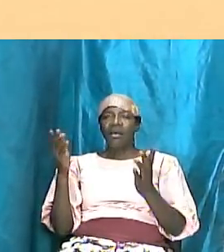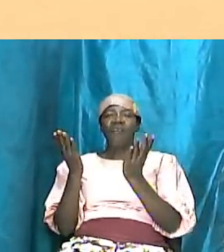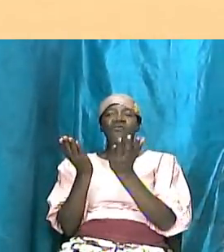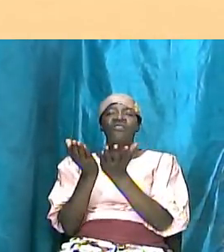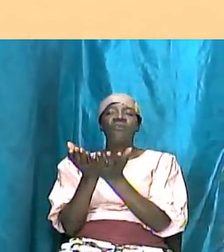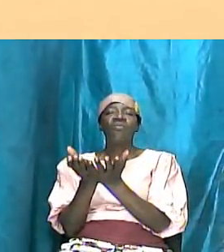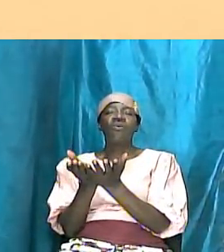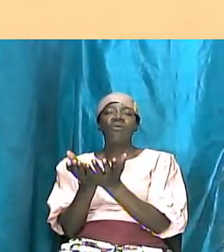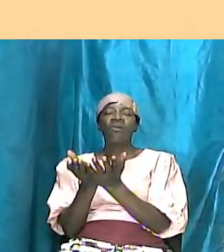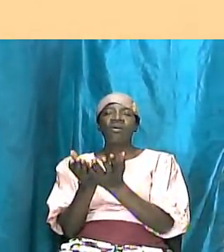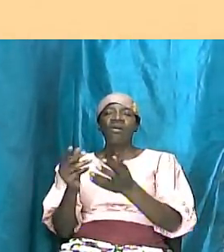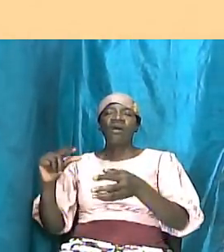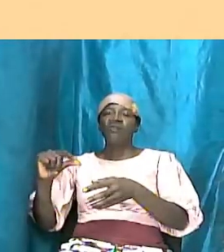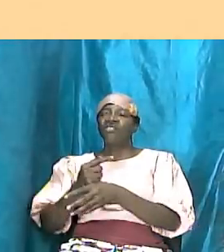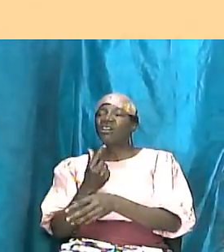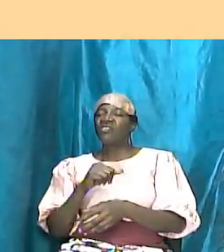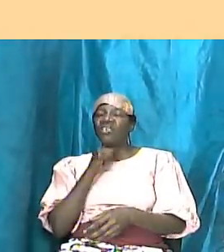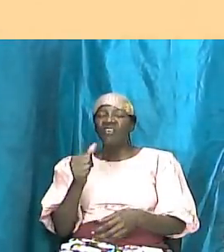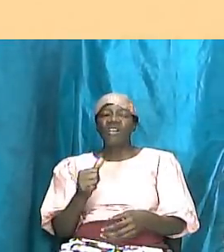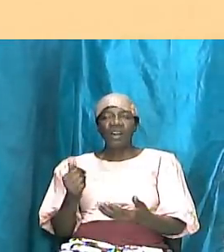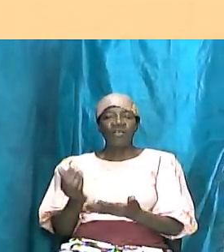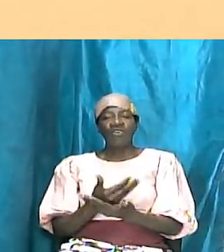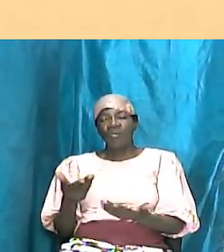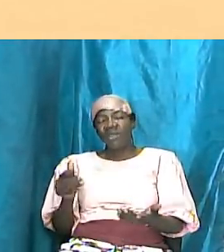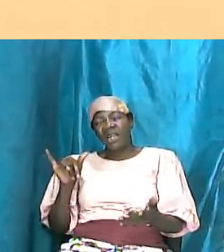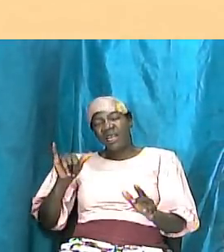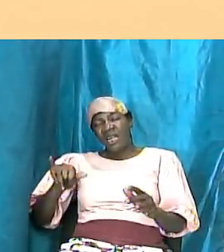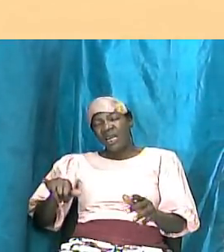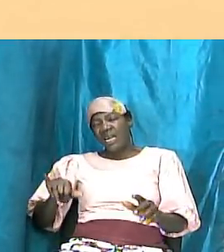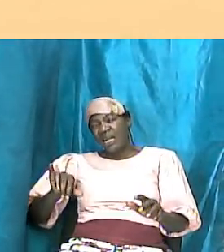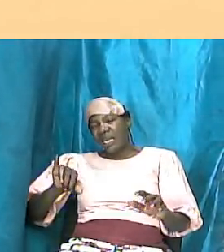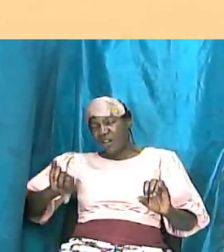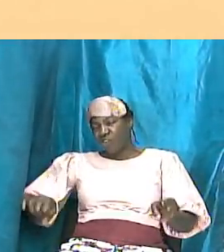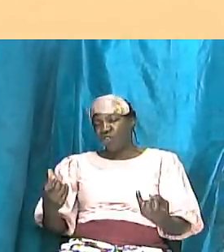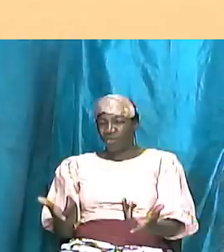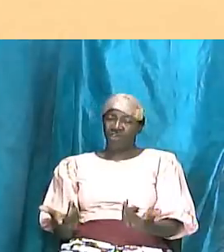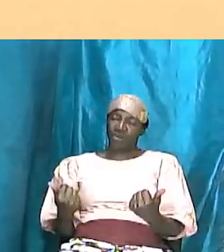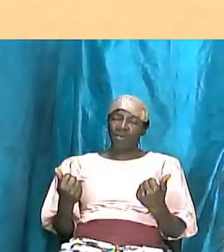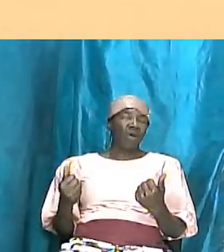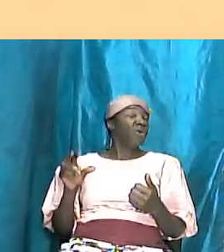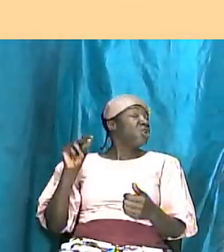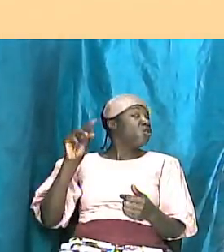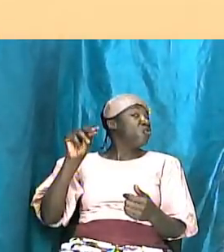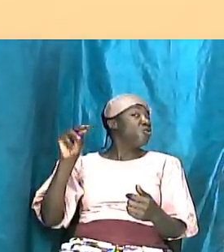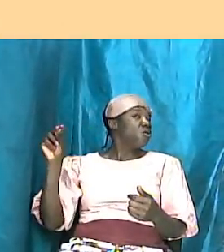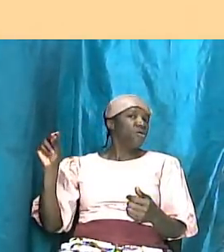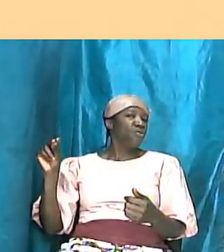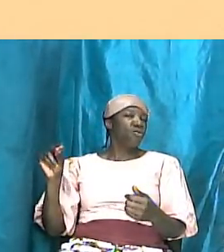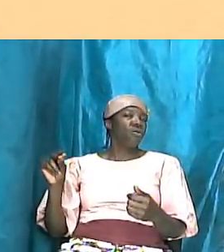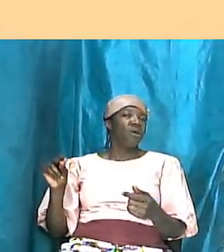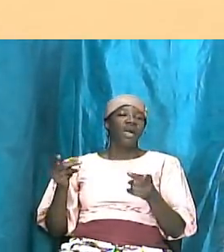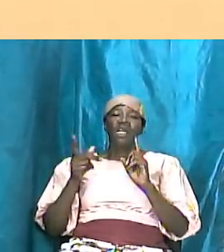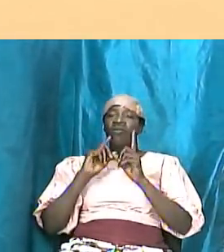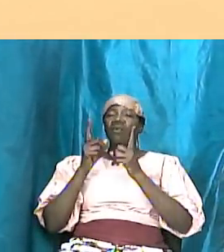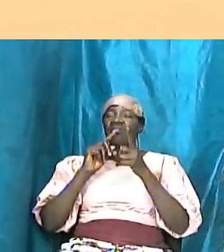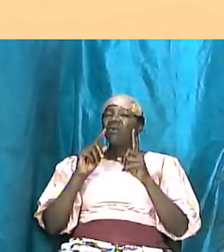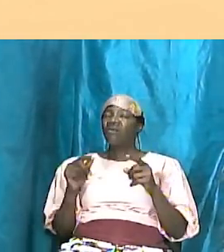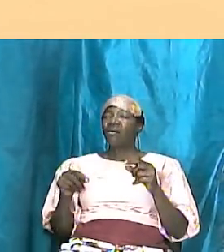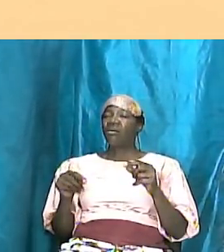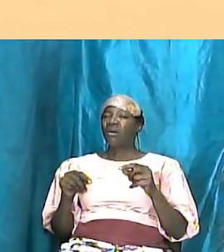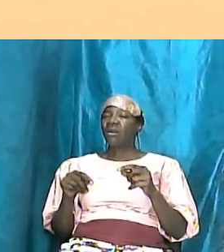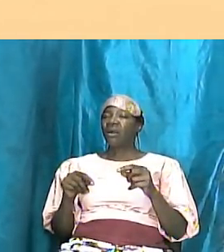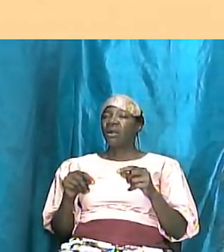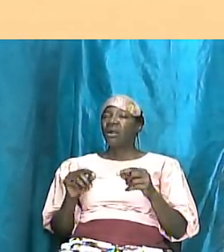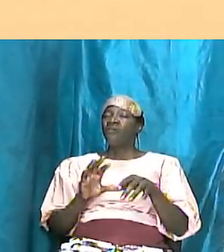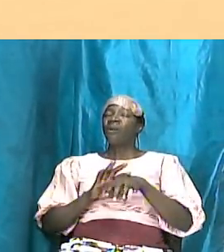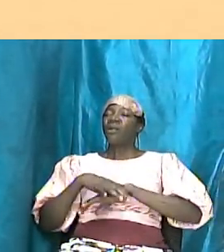Genesis. It is not something that just came up arbitrarily out of the blue. It was mentioned from the